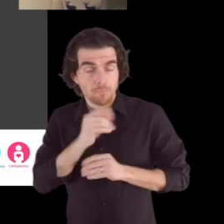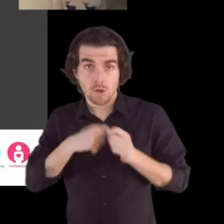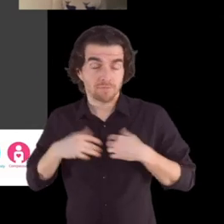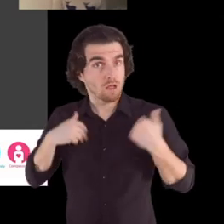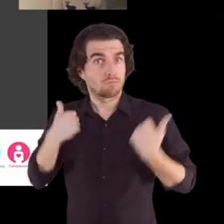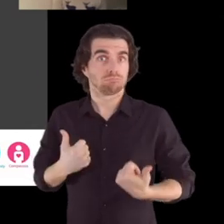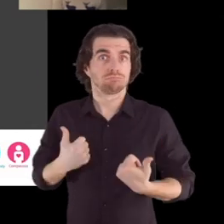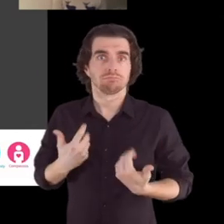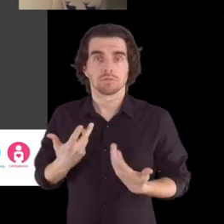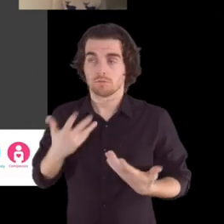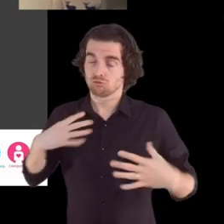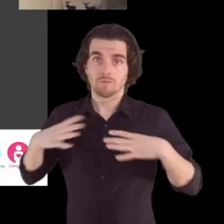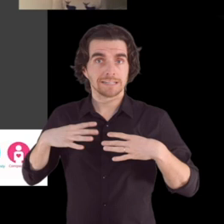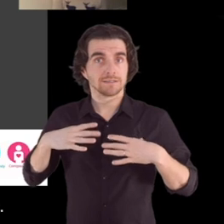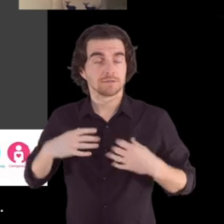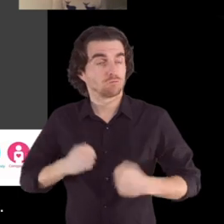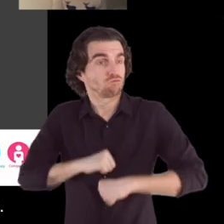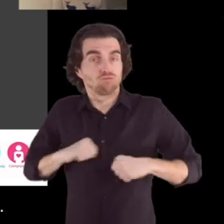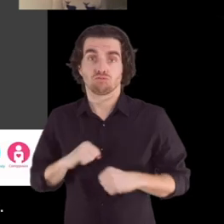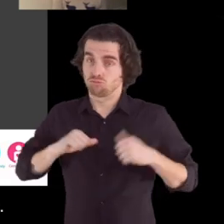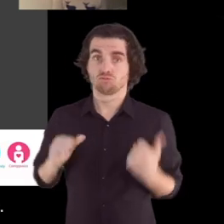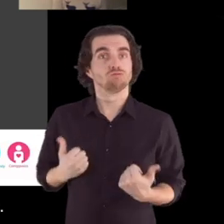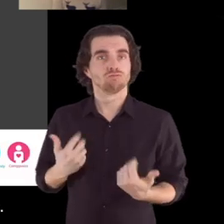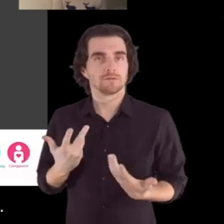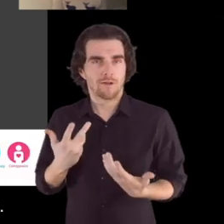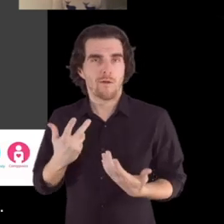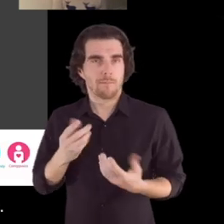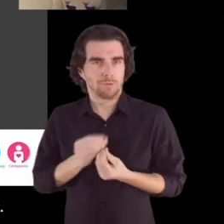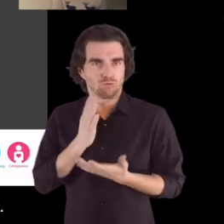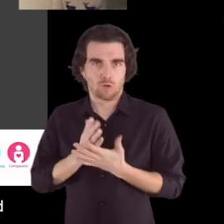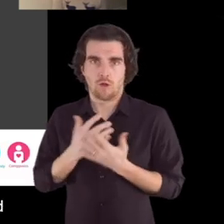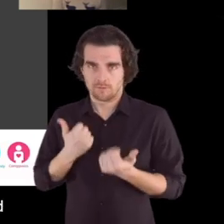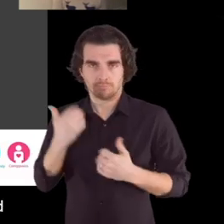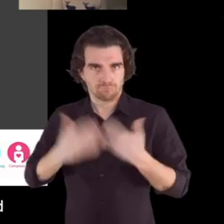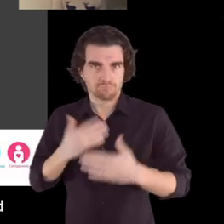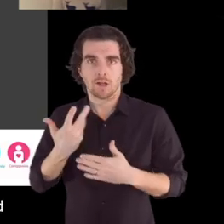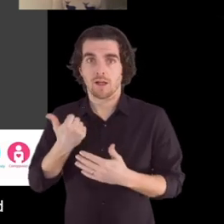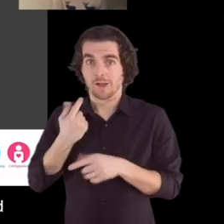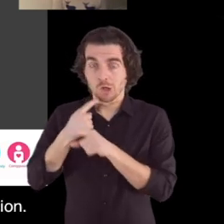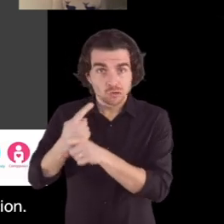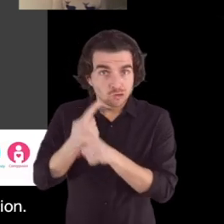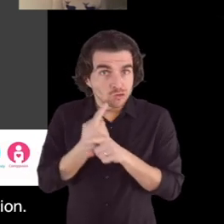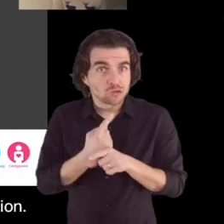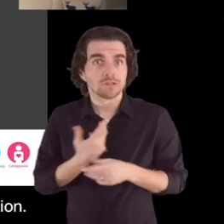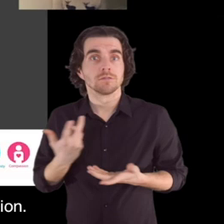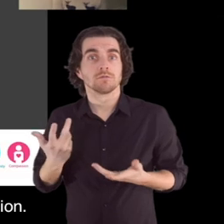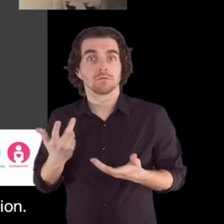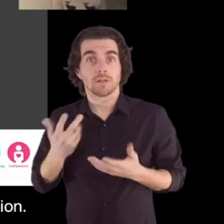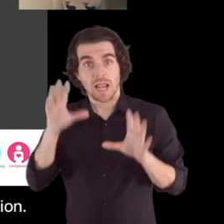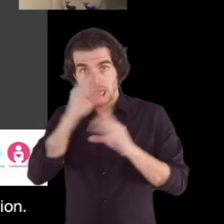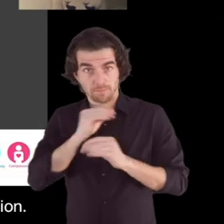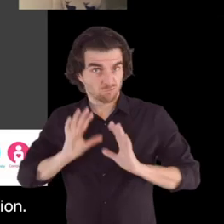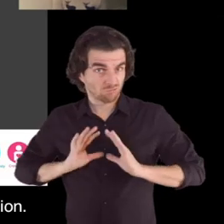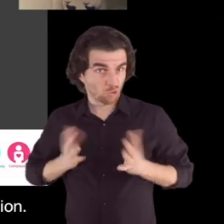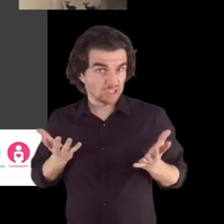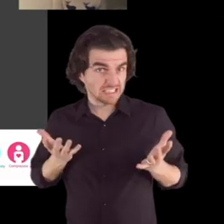is just as simple as having a good sleep and letting ourselves rest and recharge. You know, that can do us more good than an elaborate pamper